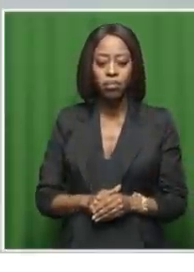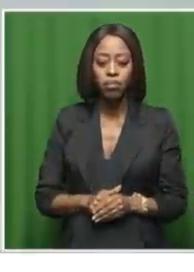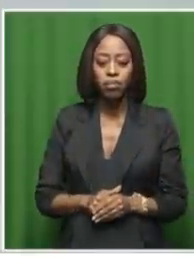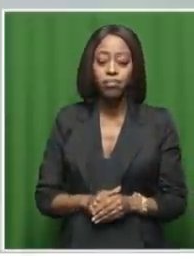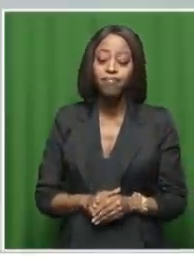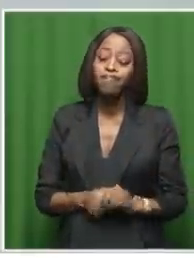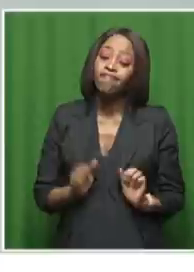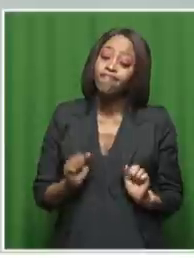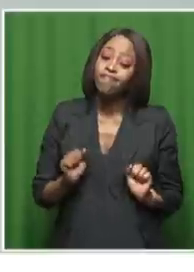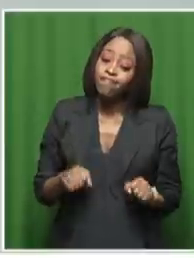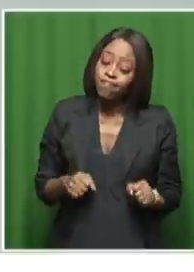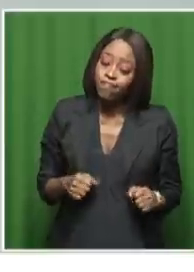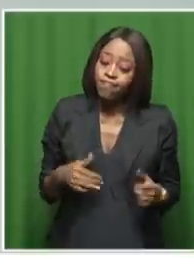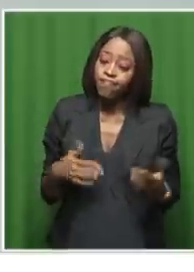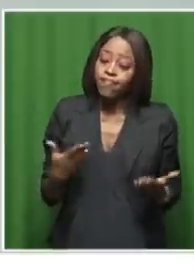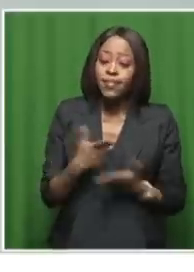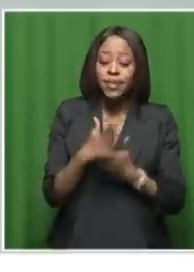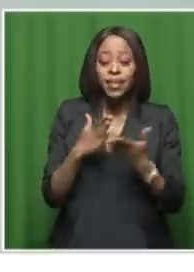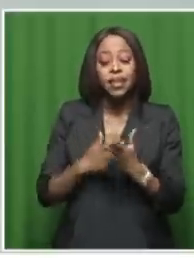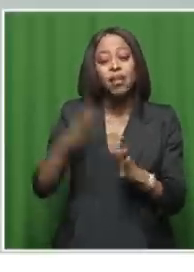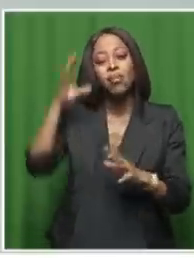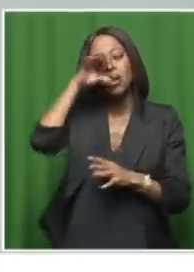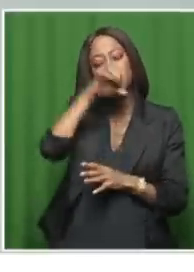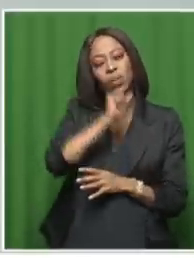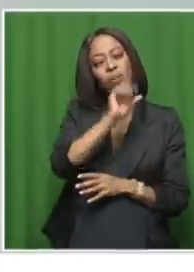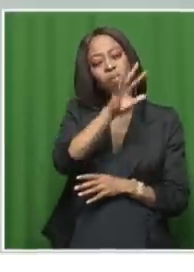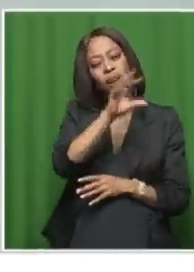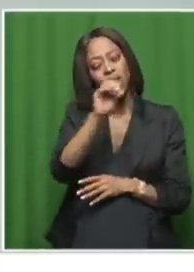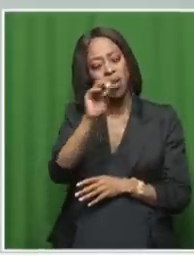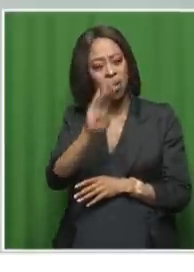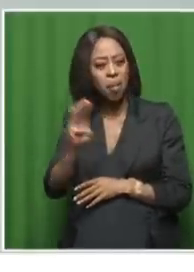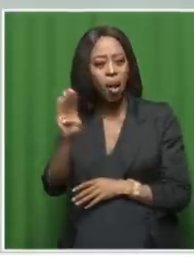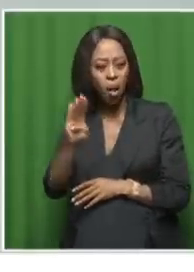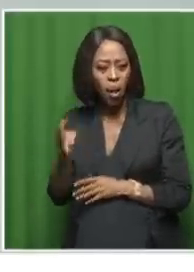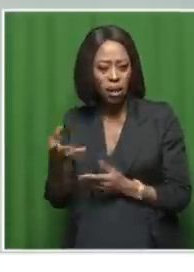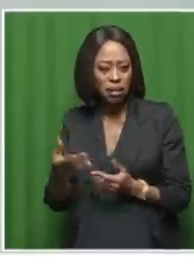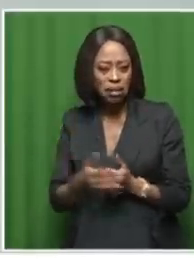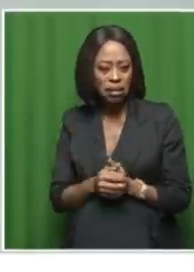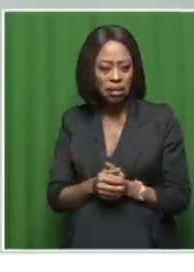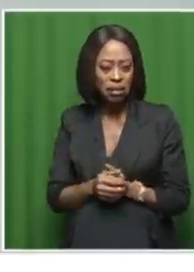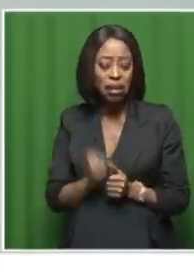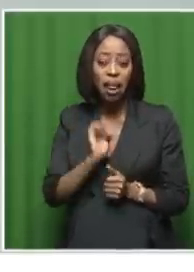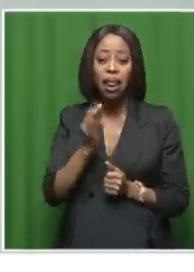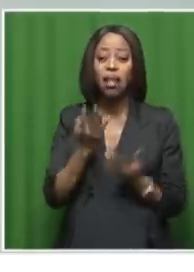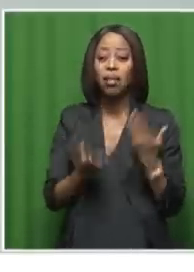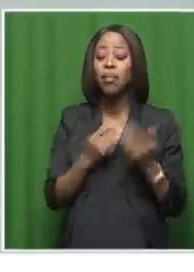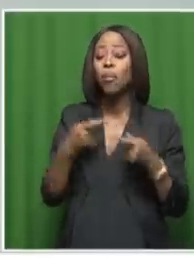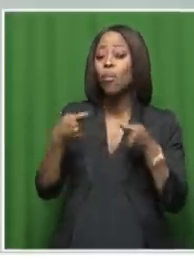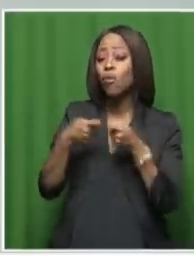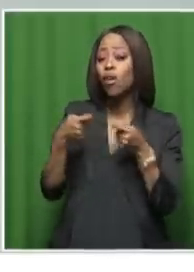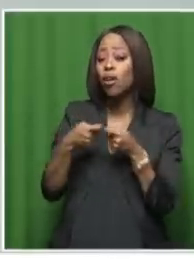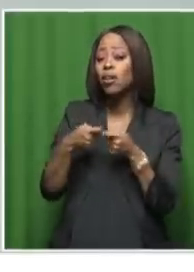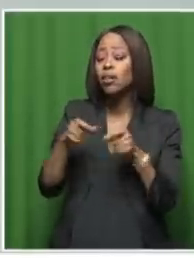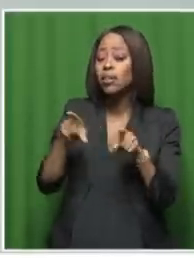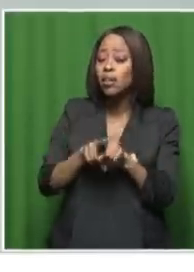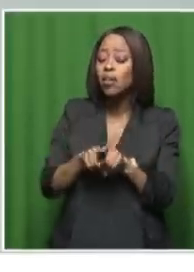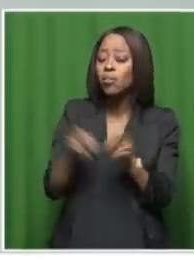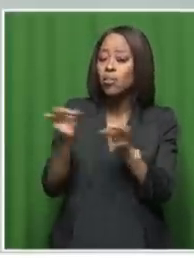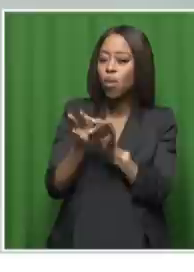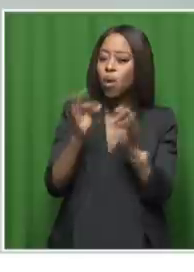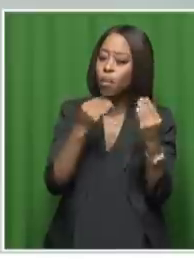Of course, with some estimates putting it closer to 500 billion. If we were funding SMMEs